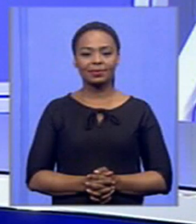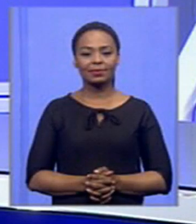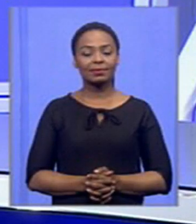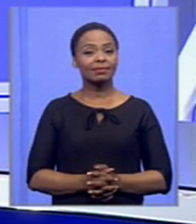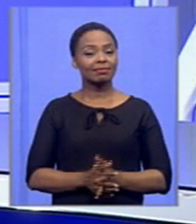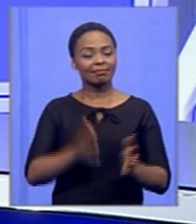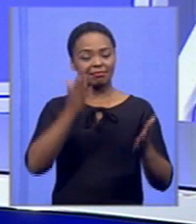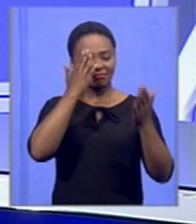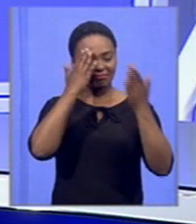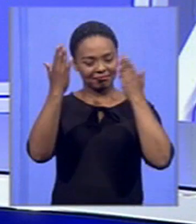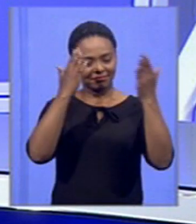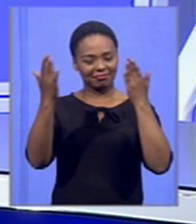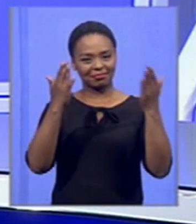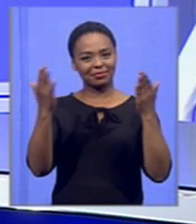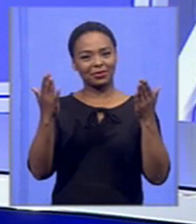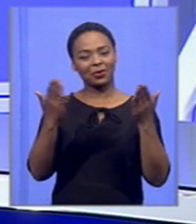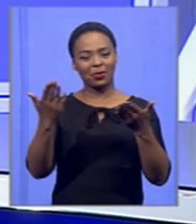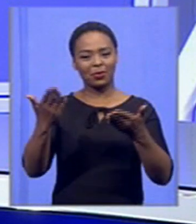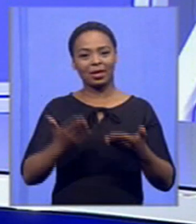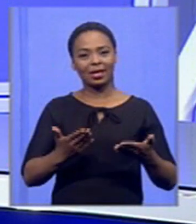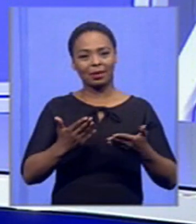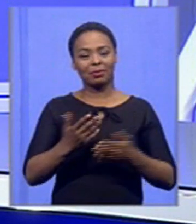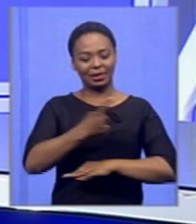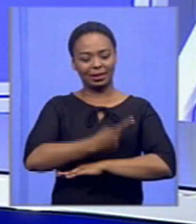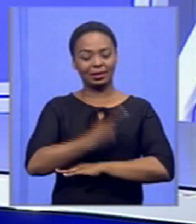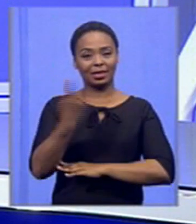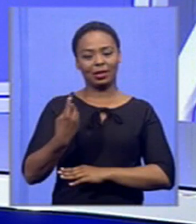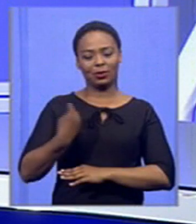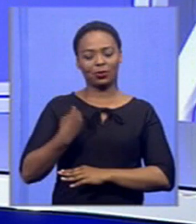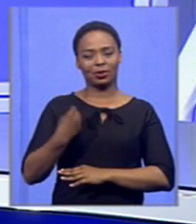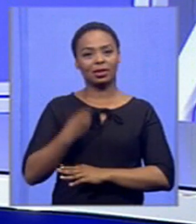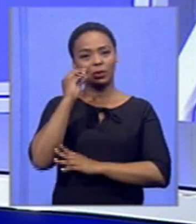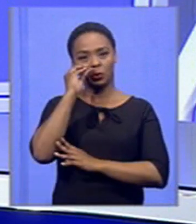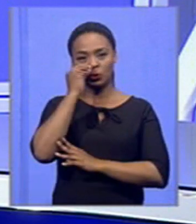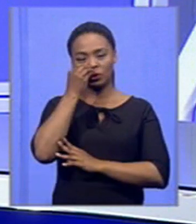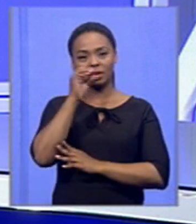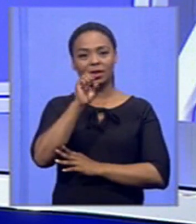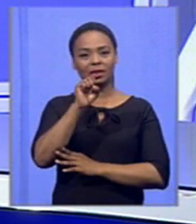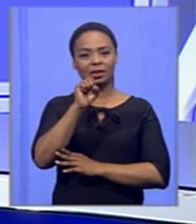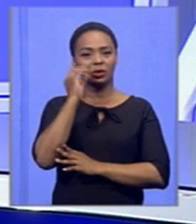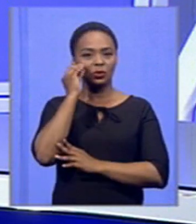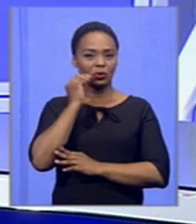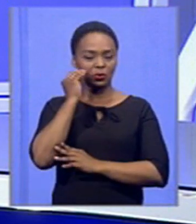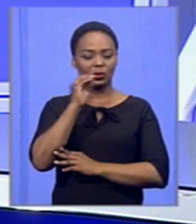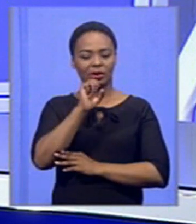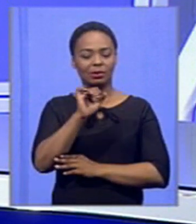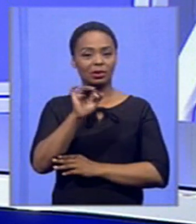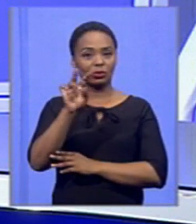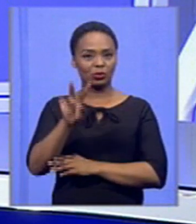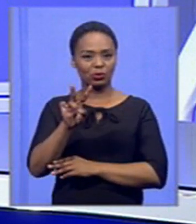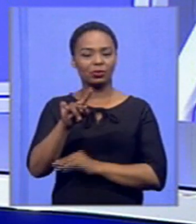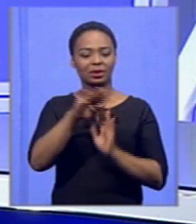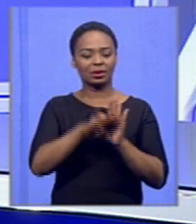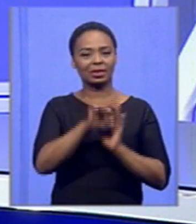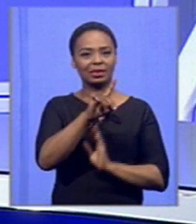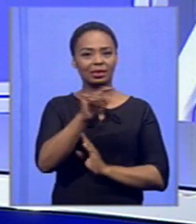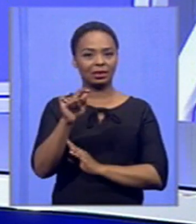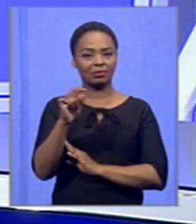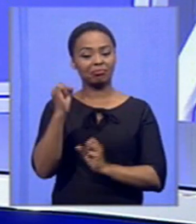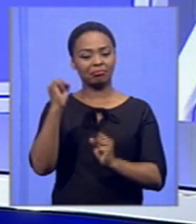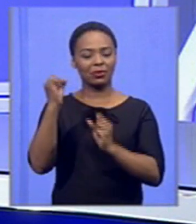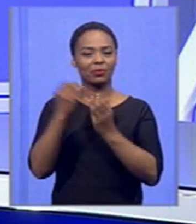Dumela mohi re a amera letsatsing lena la batjha ditaba ke tsa Sesotho kwano SABC 2 le kanaleng ya DTT ke mo le Triforce Nzuleng pele ke